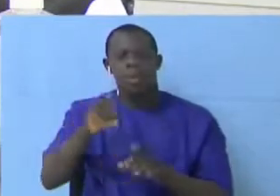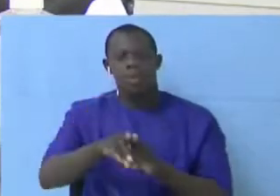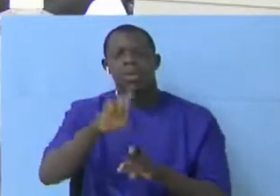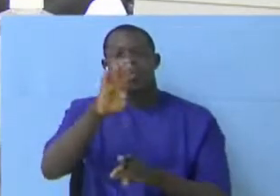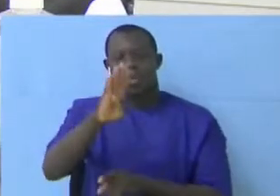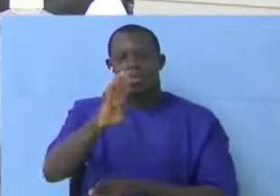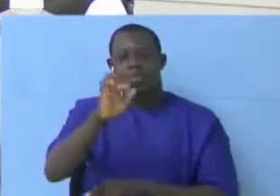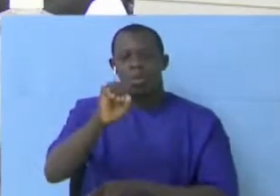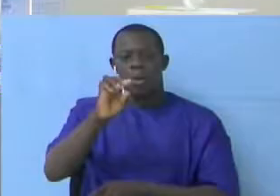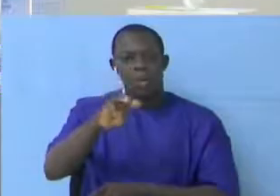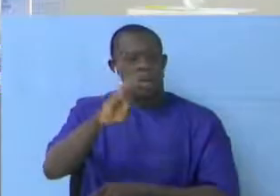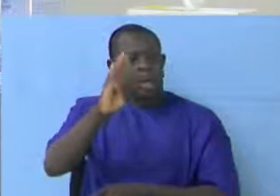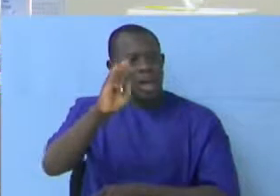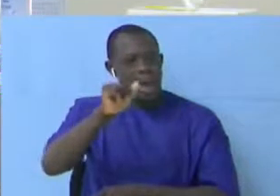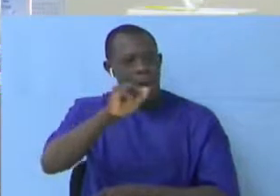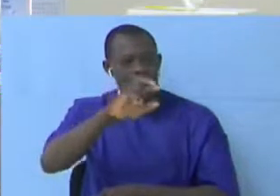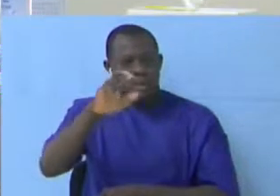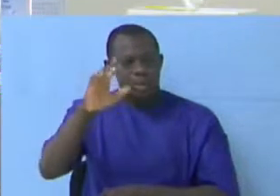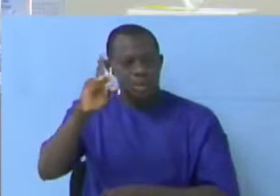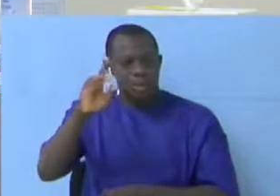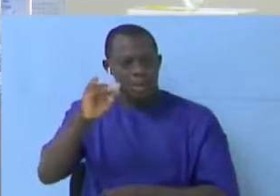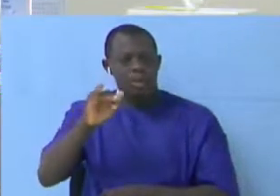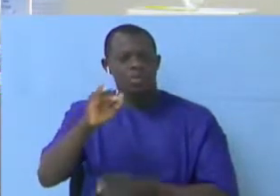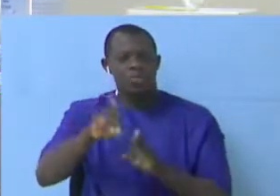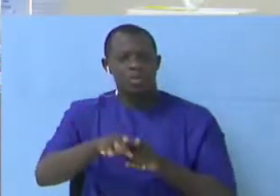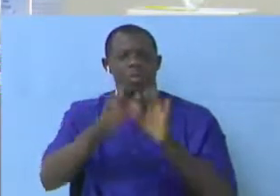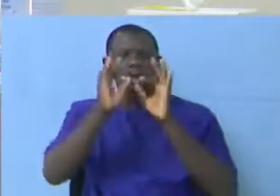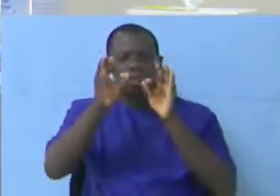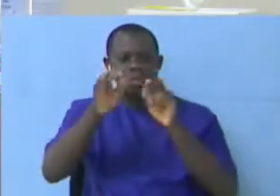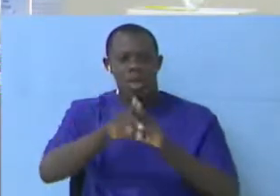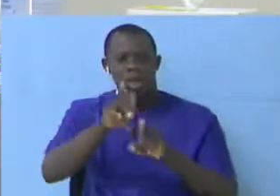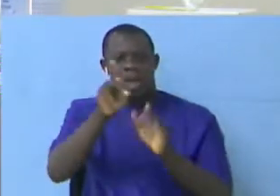Can you describe him? Bombarde